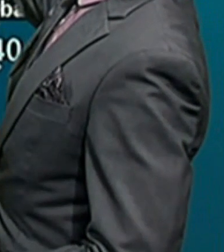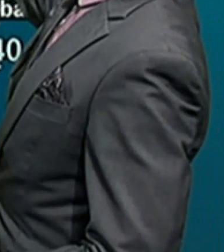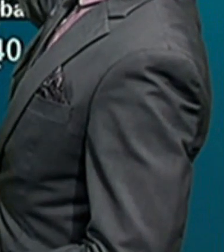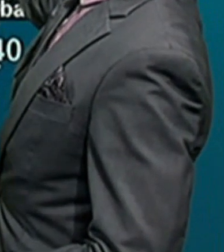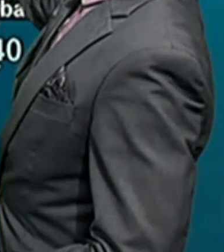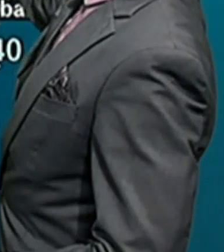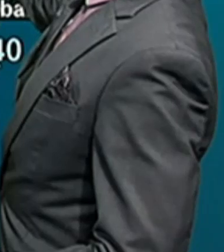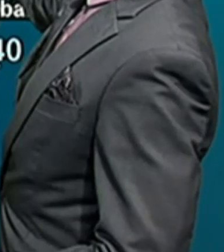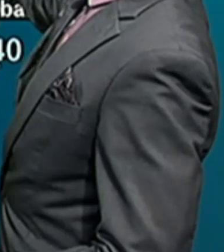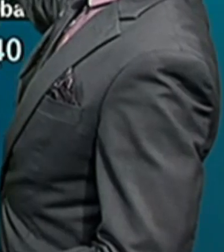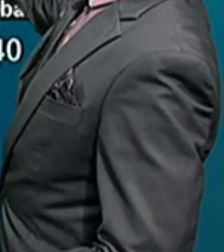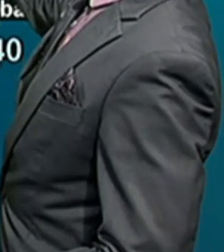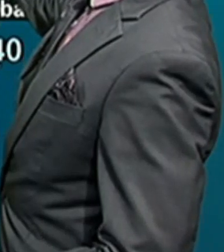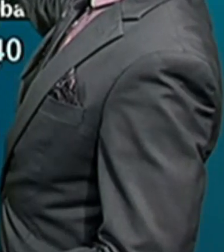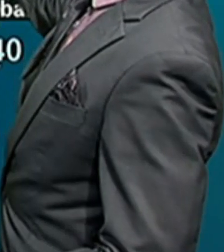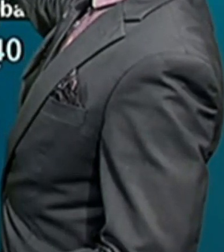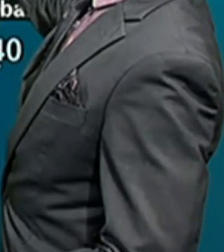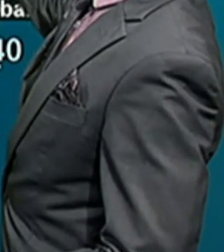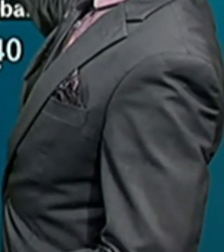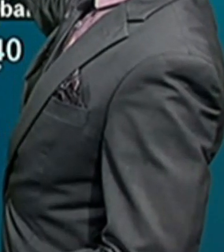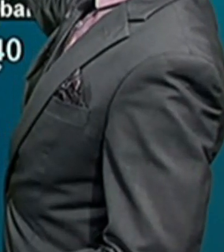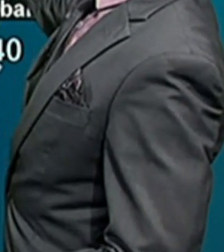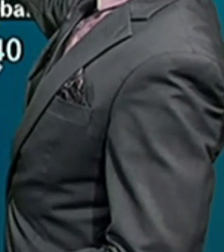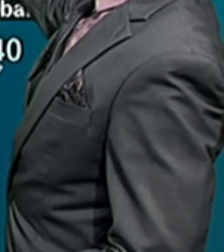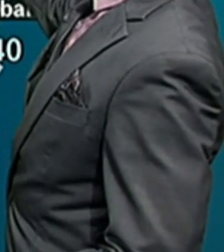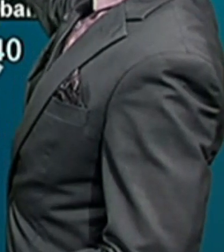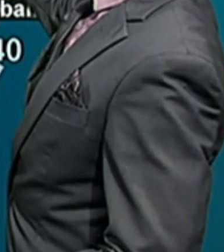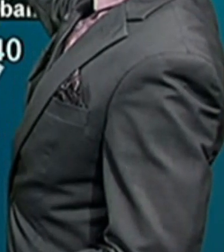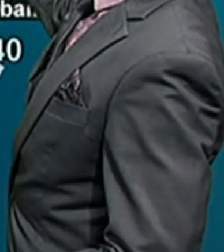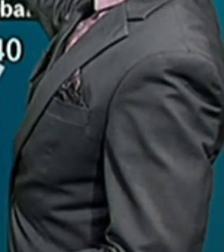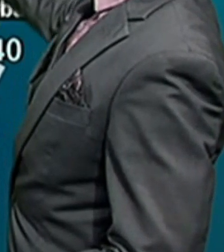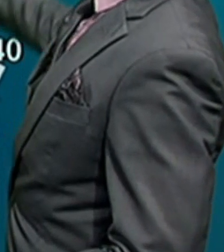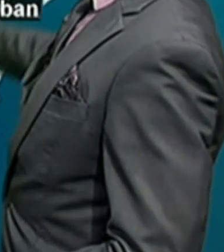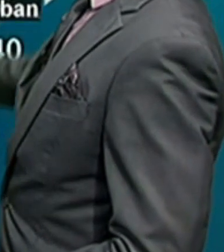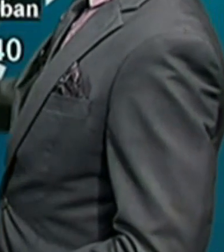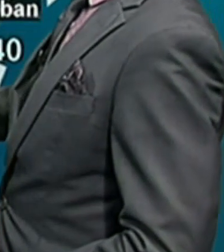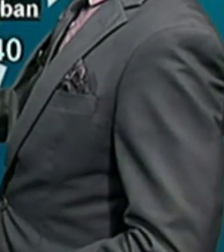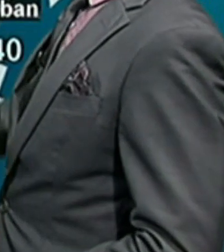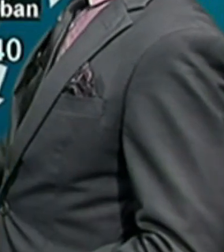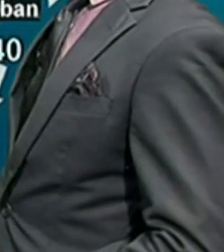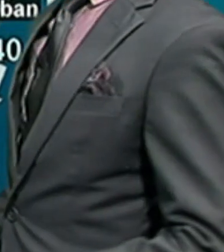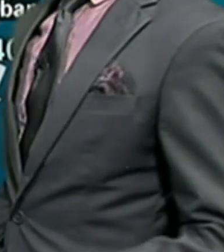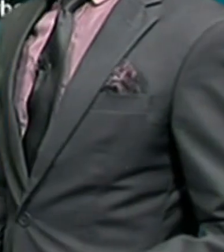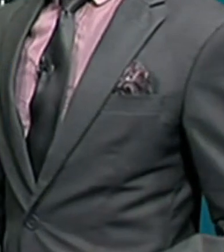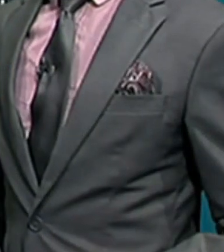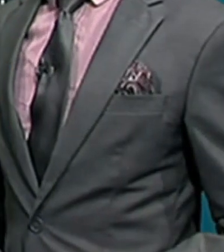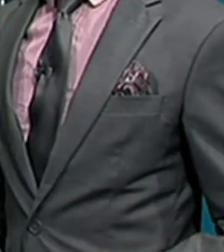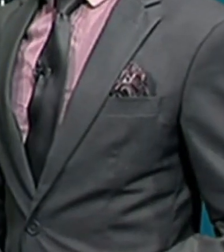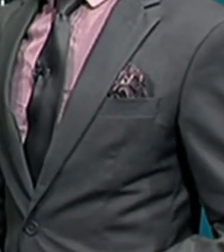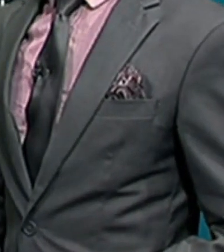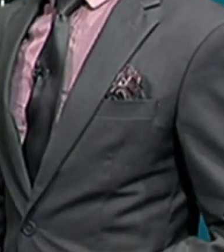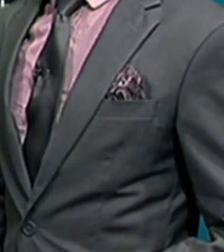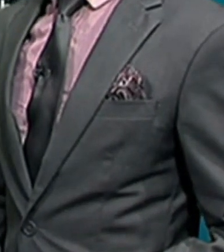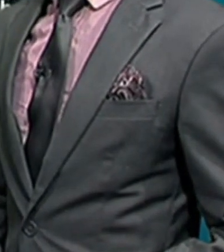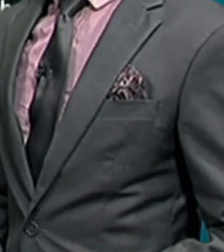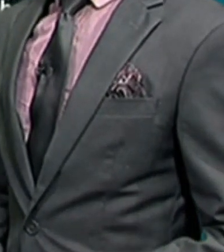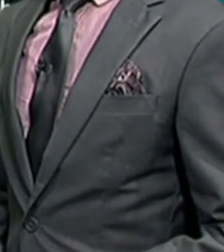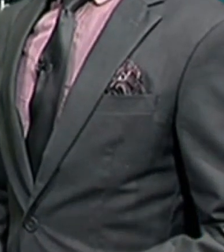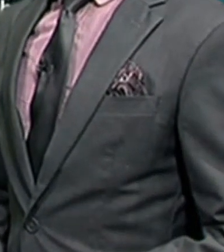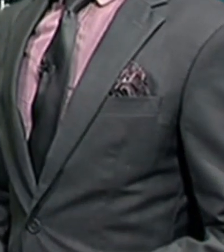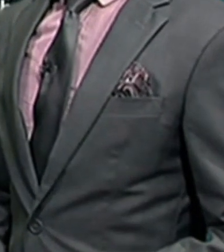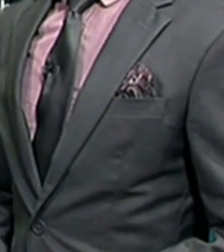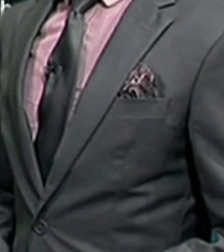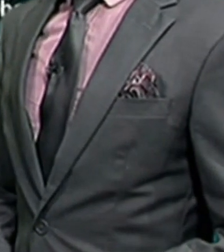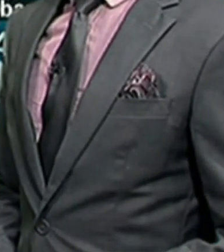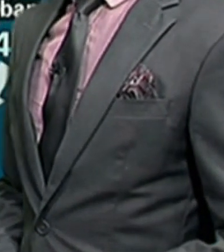na godimo tša province ya Limpopo e sa le gona le ka mono provinceng ya Gauteng ka diperesente tše 60 ka KwaZulu-Natal e tla ba e tshola ka diperesente tše 30